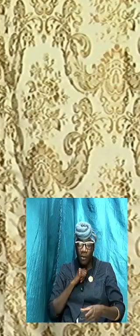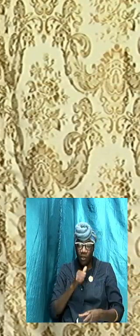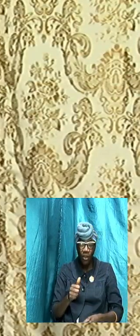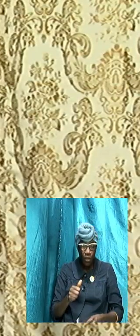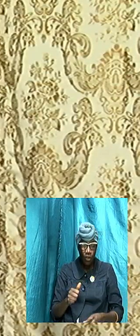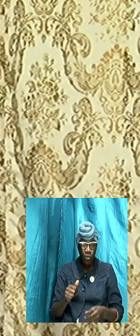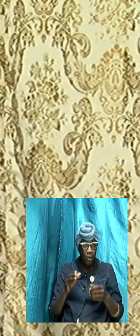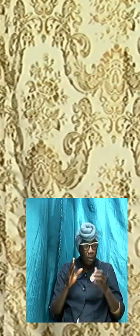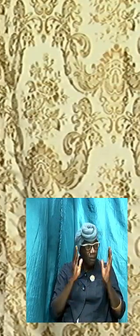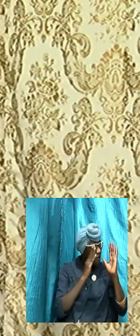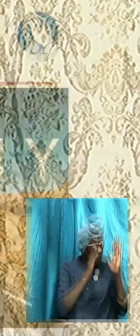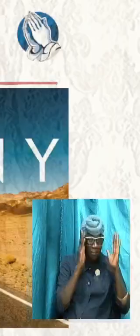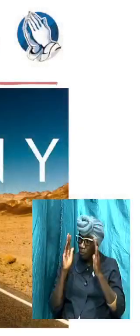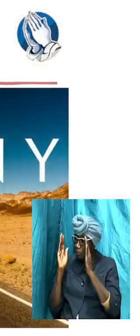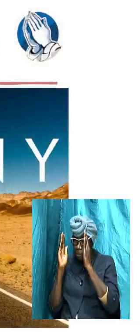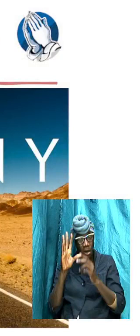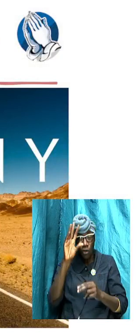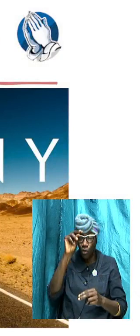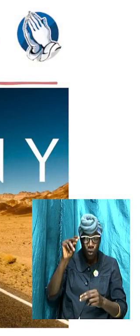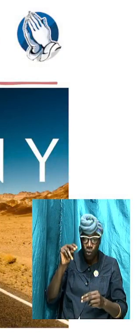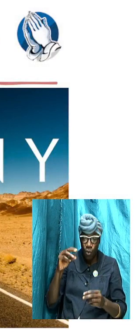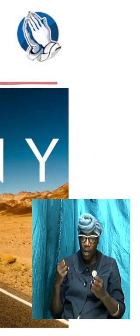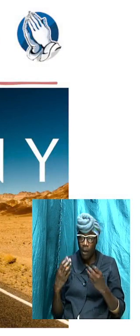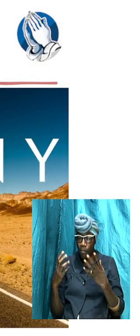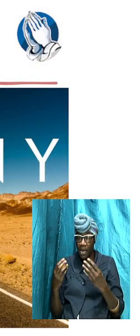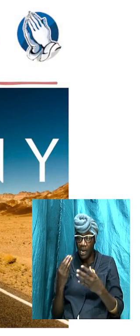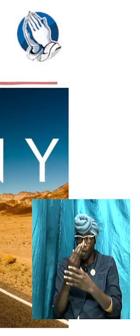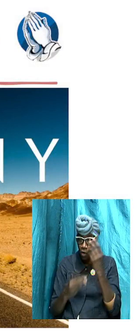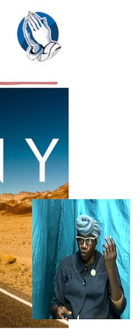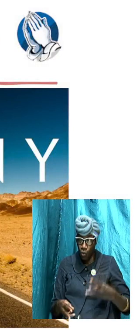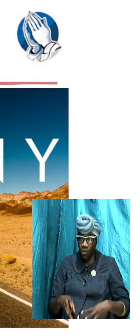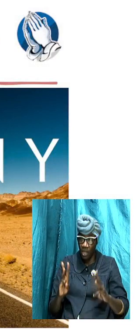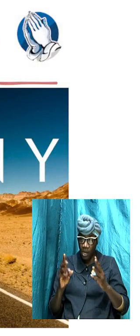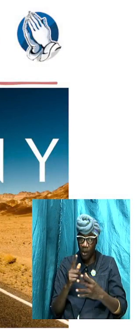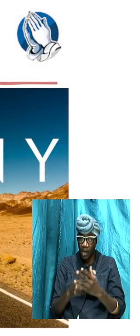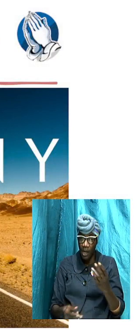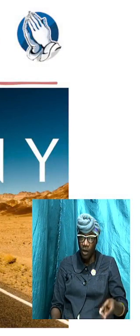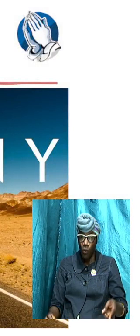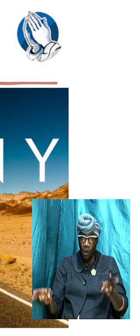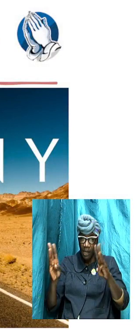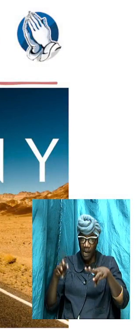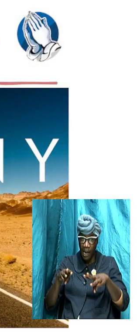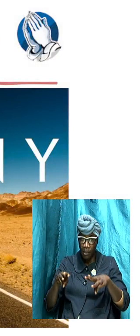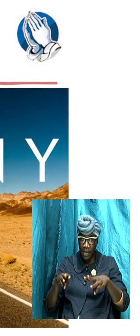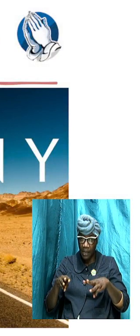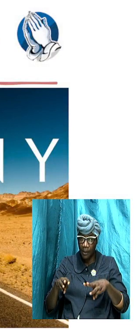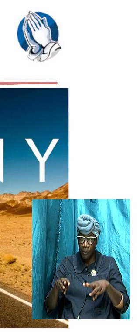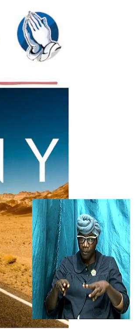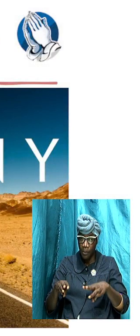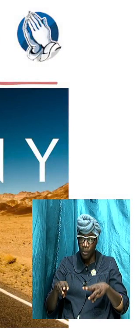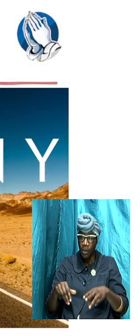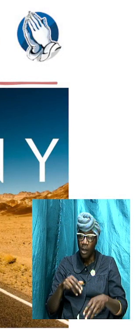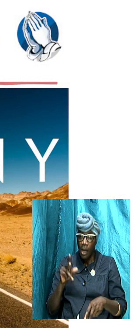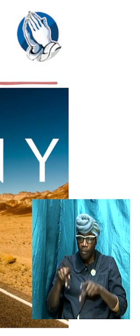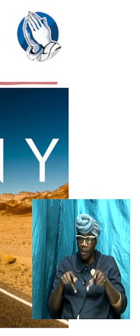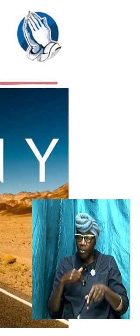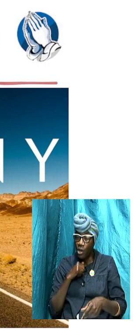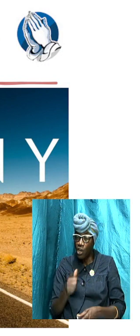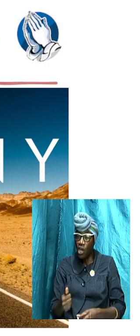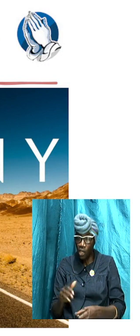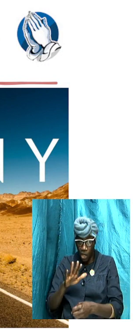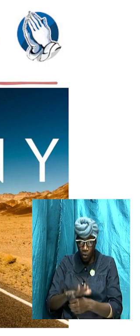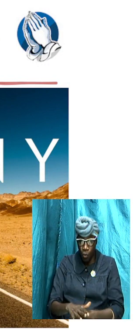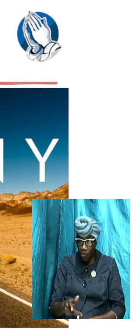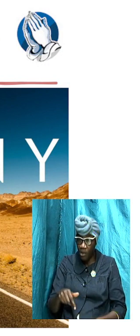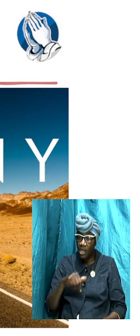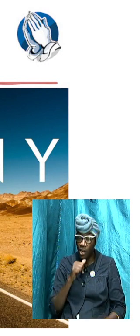this time where many, God, are losing their way. What is happening in this COVID? A lot of people have not been coming to church, and they have not been praying. They have